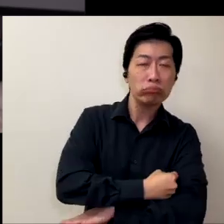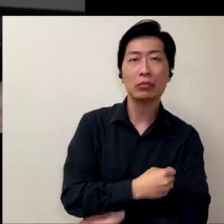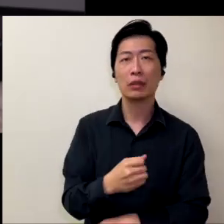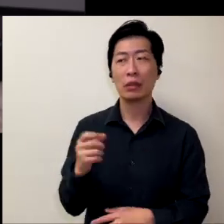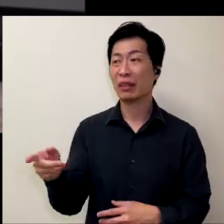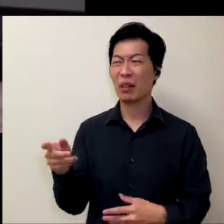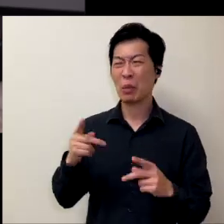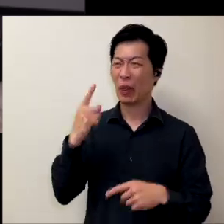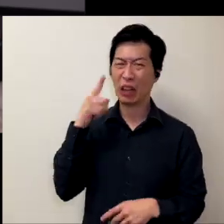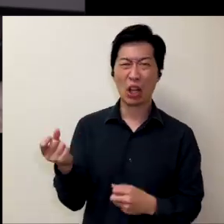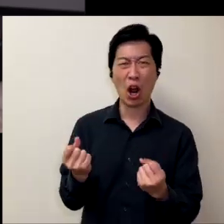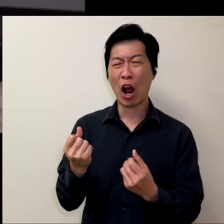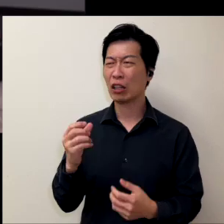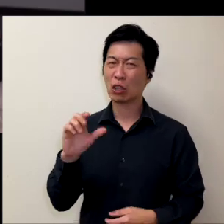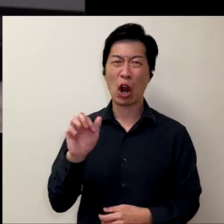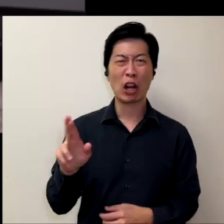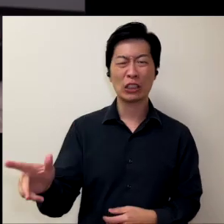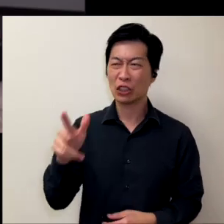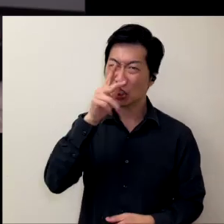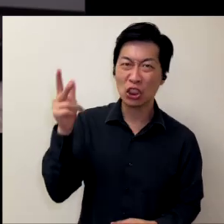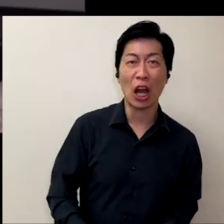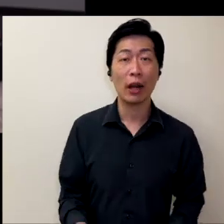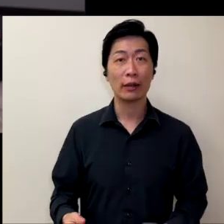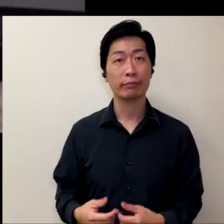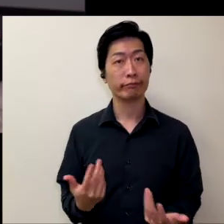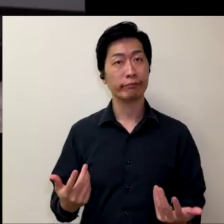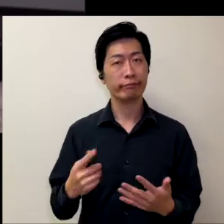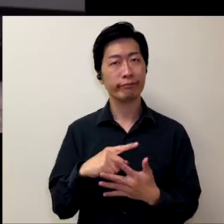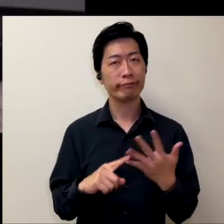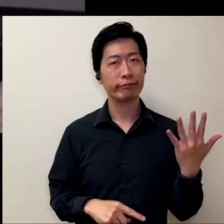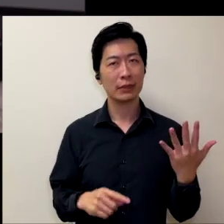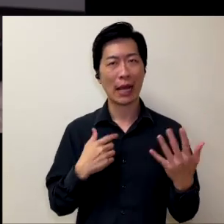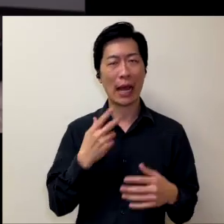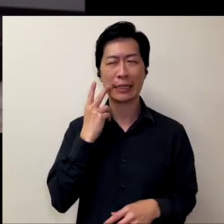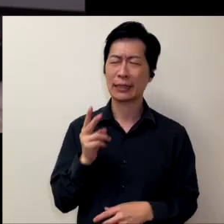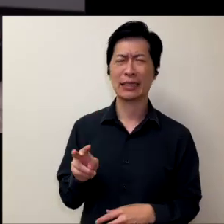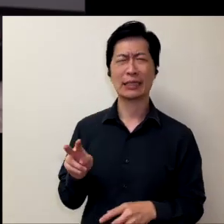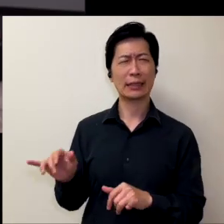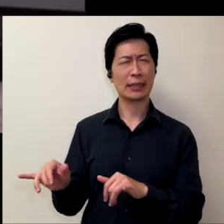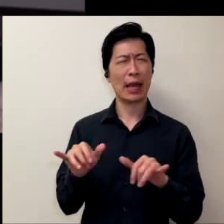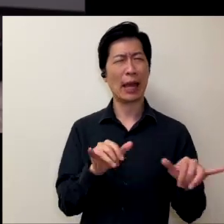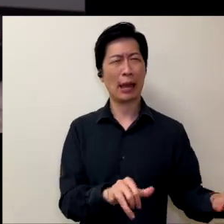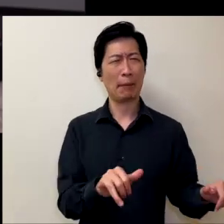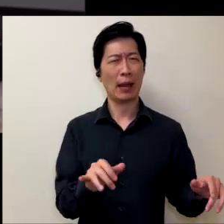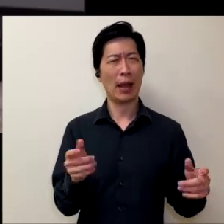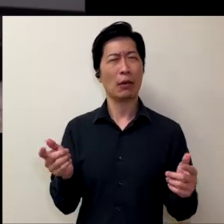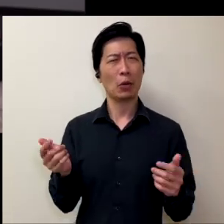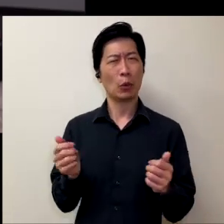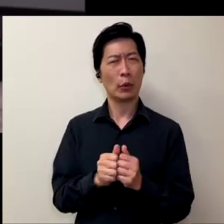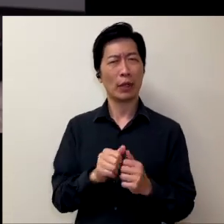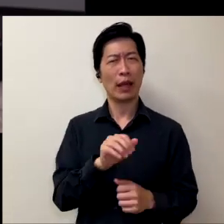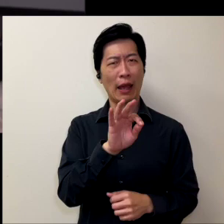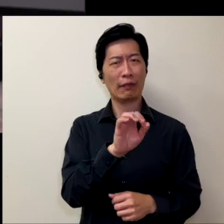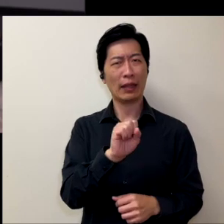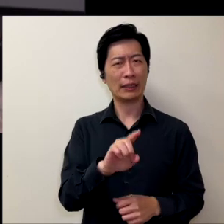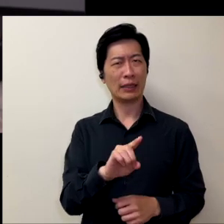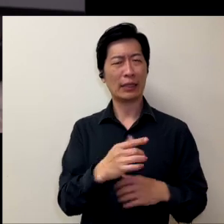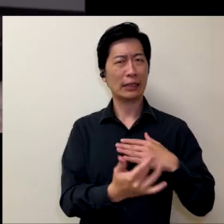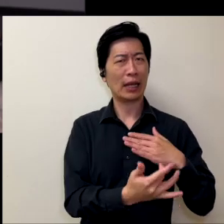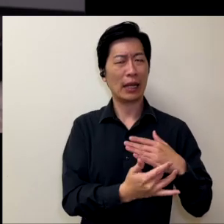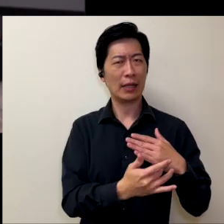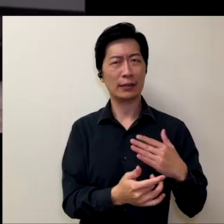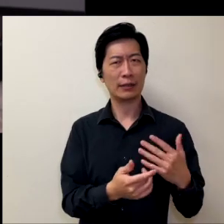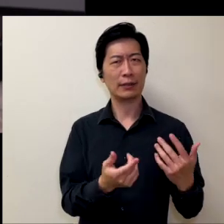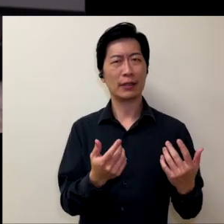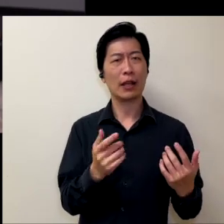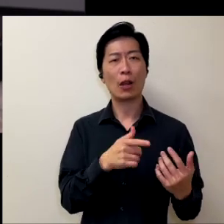This is a massive failure. The company is going to go bankrupt. People think the cars are junk, so on and so forth. Now, it seems like I'm seeing the beginnings